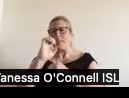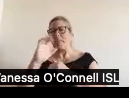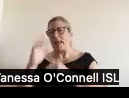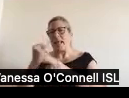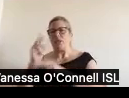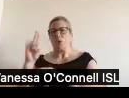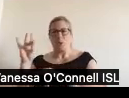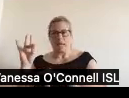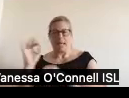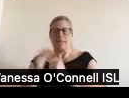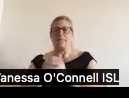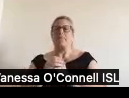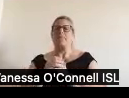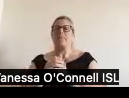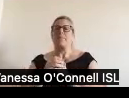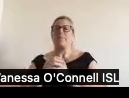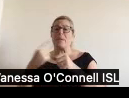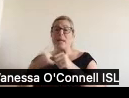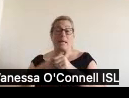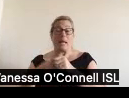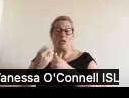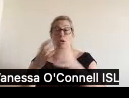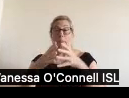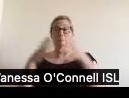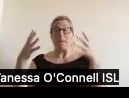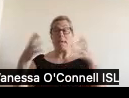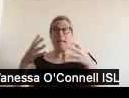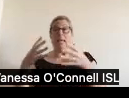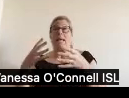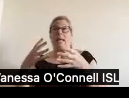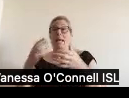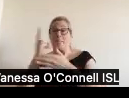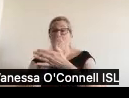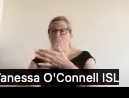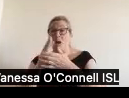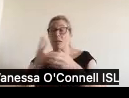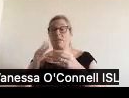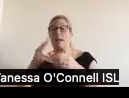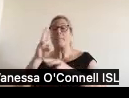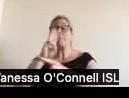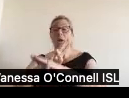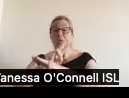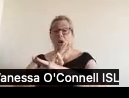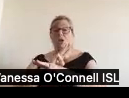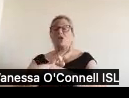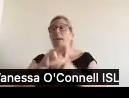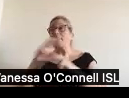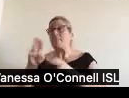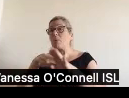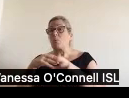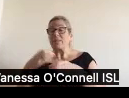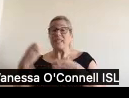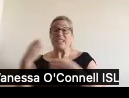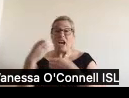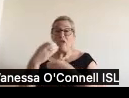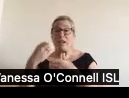And then again, a huge one is mothers in politics and those with caring responsibilities. There's virtually no support for mothers